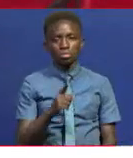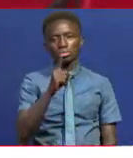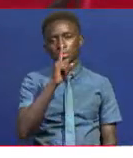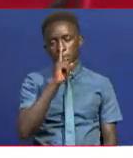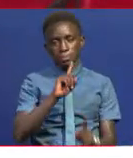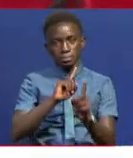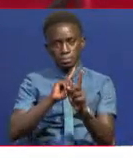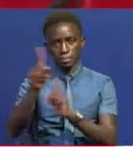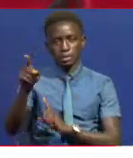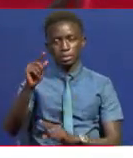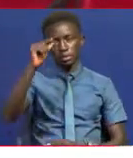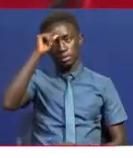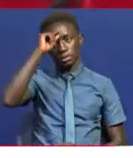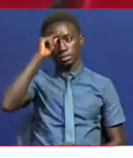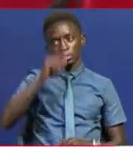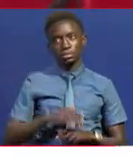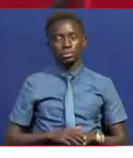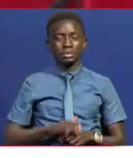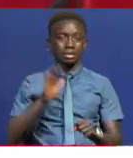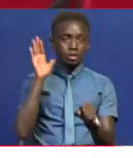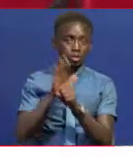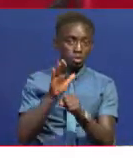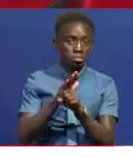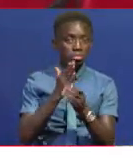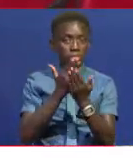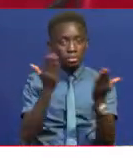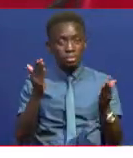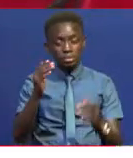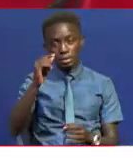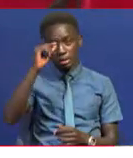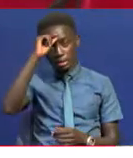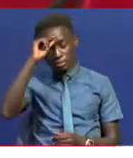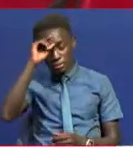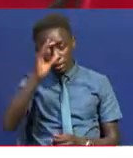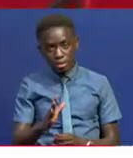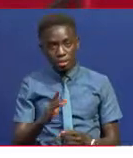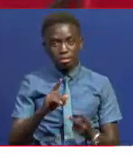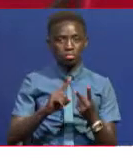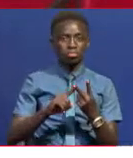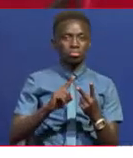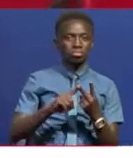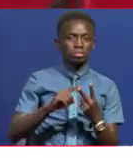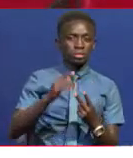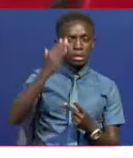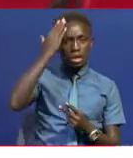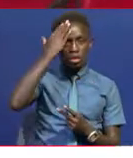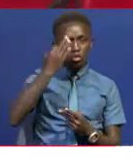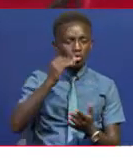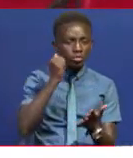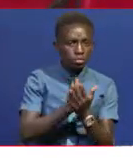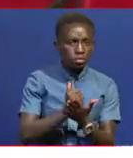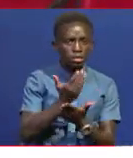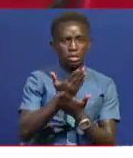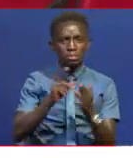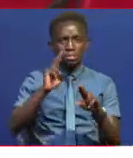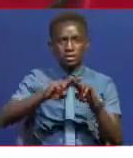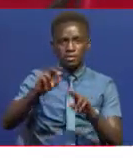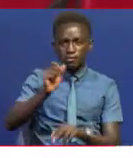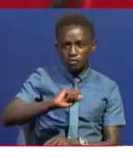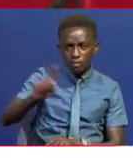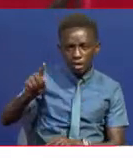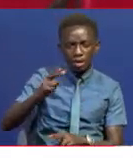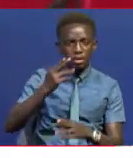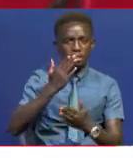serikali, wengine magavana, wengine heads of department, wengine wamekaa huku, wengine wamekaa na wewe hapa.